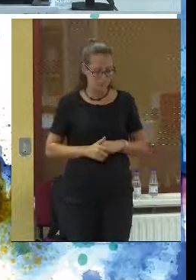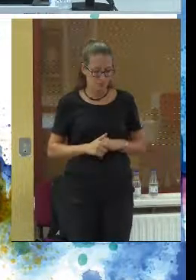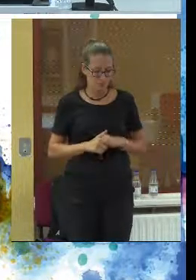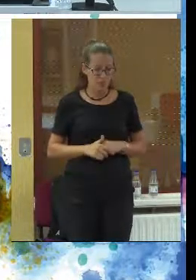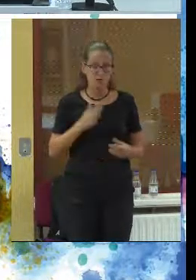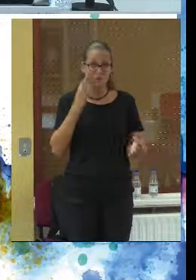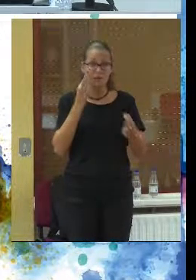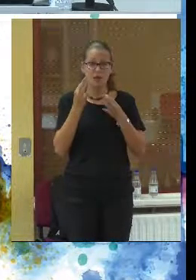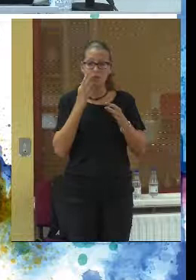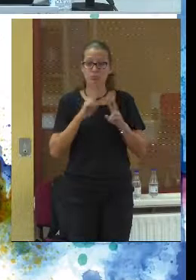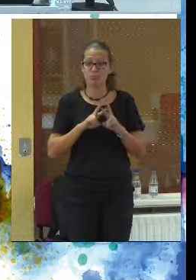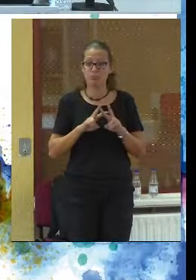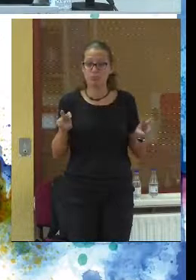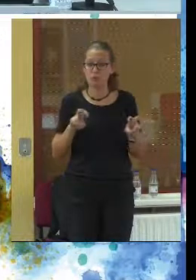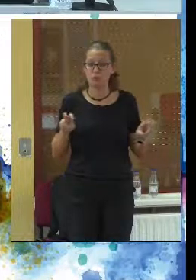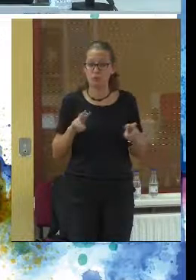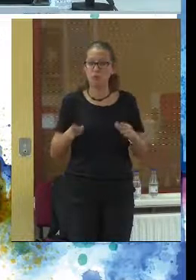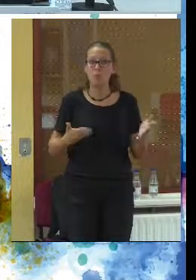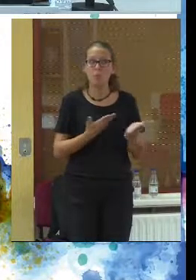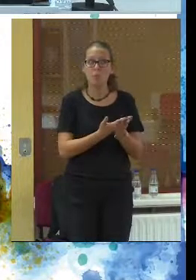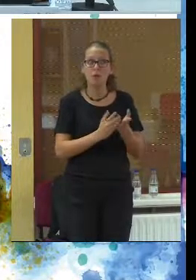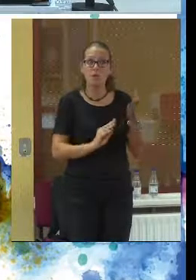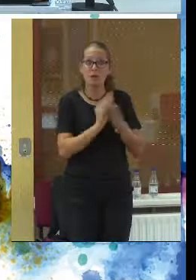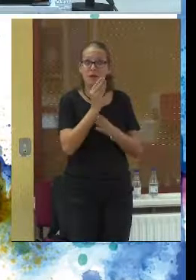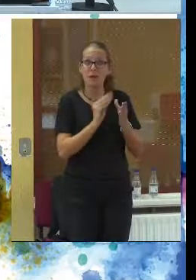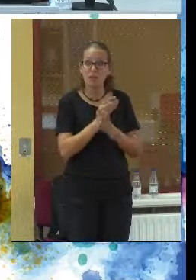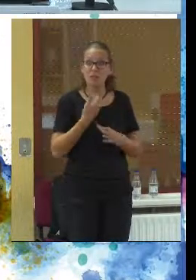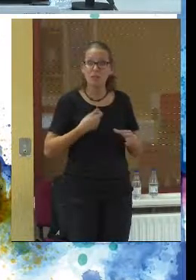Once we've got the initial data of an order